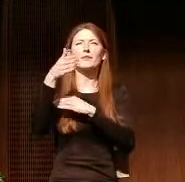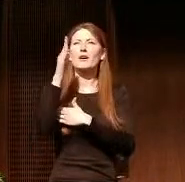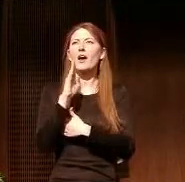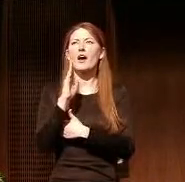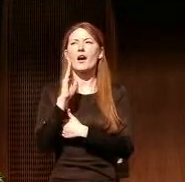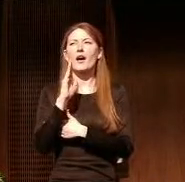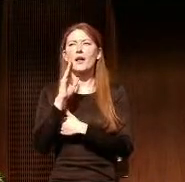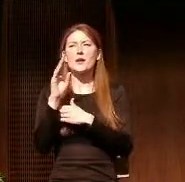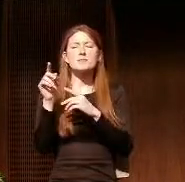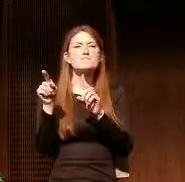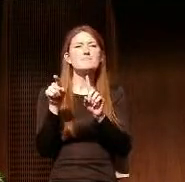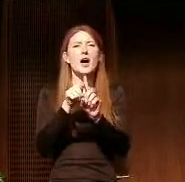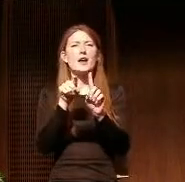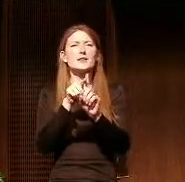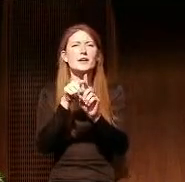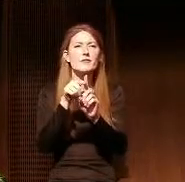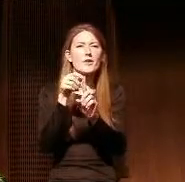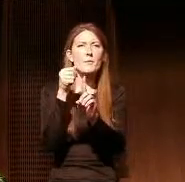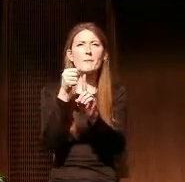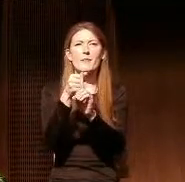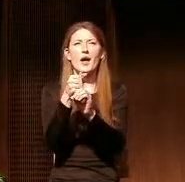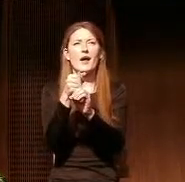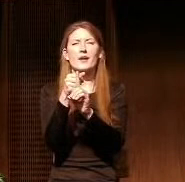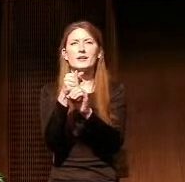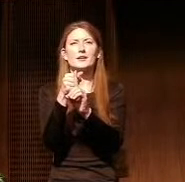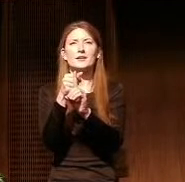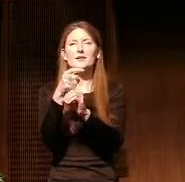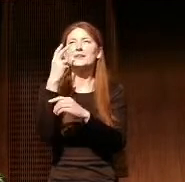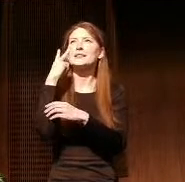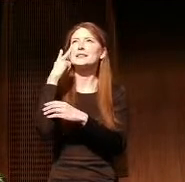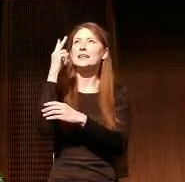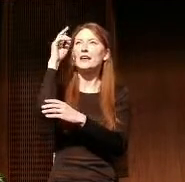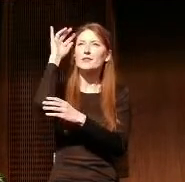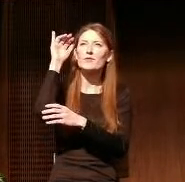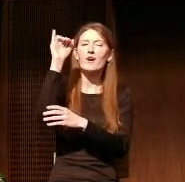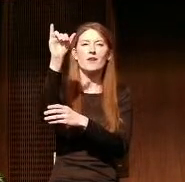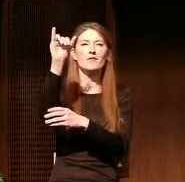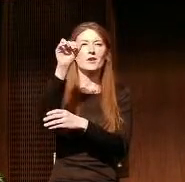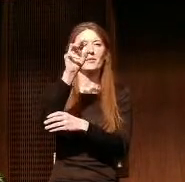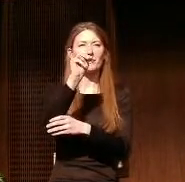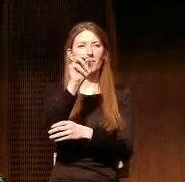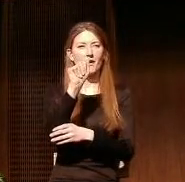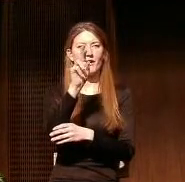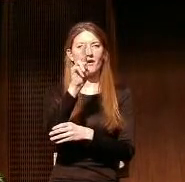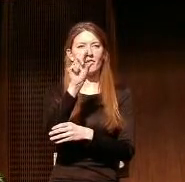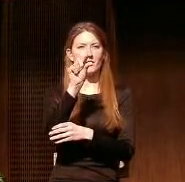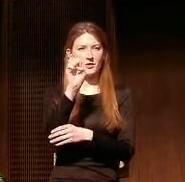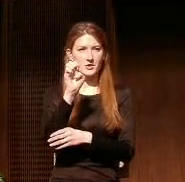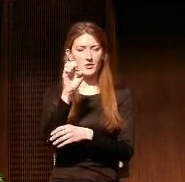impact on the kingdom will only be seen in eternity." Marge, who works with him,